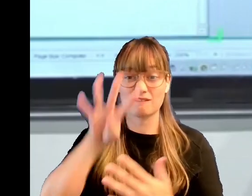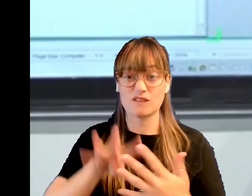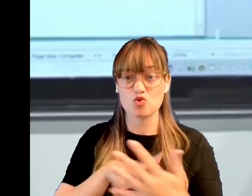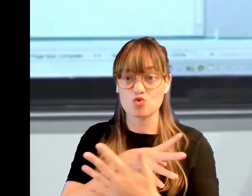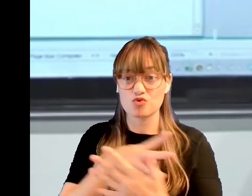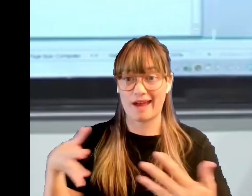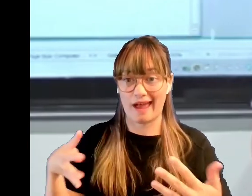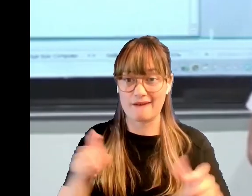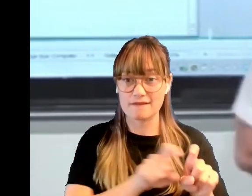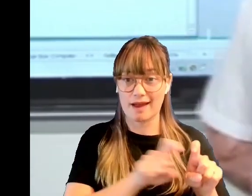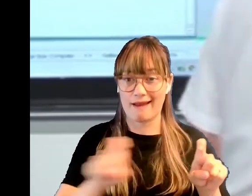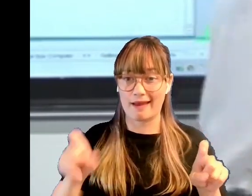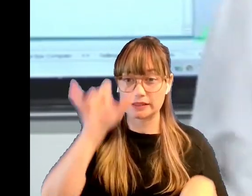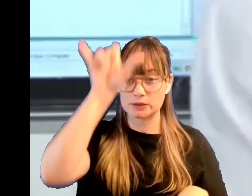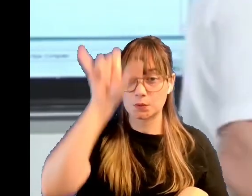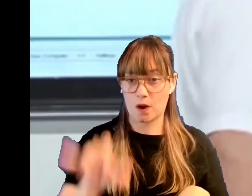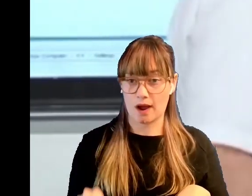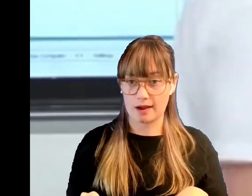graph,